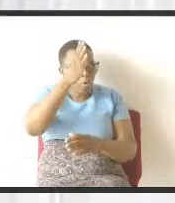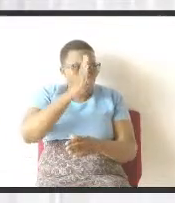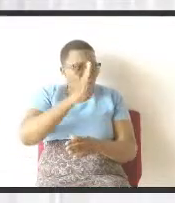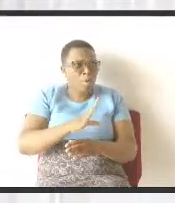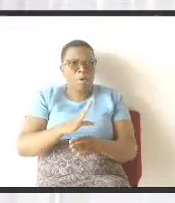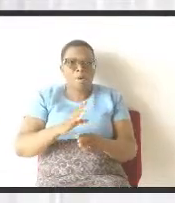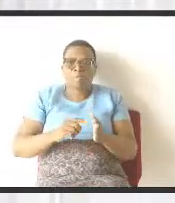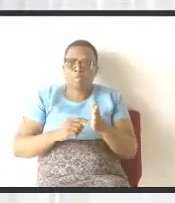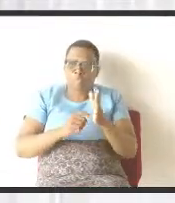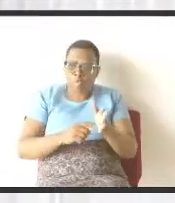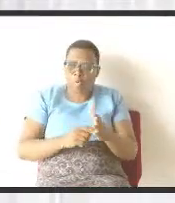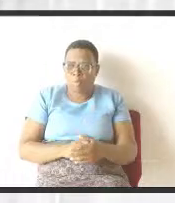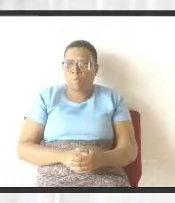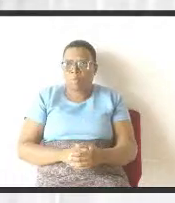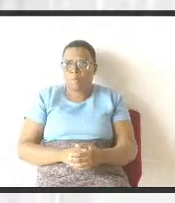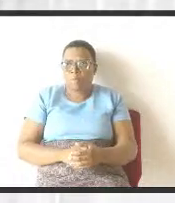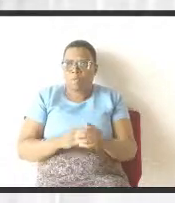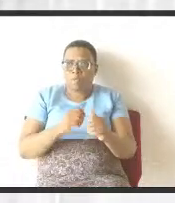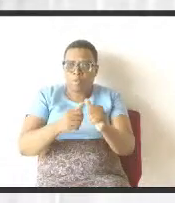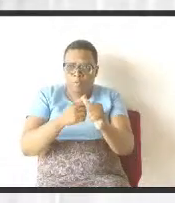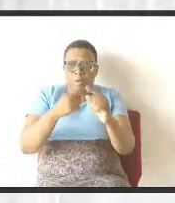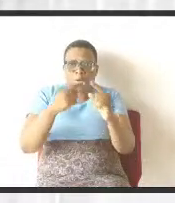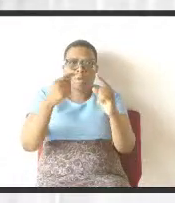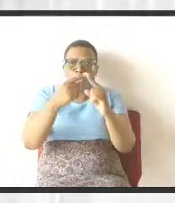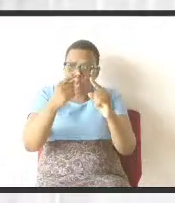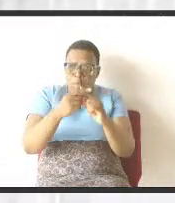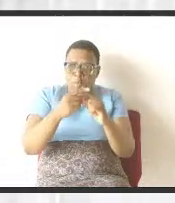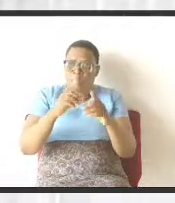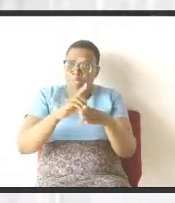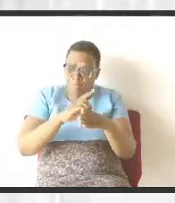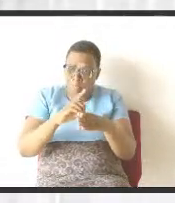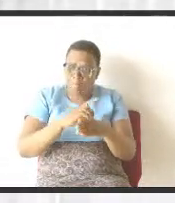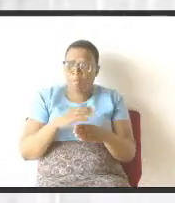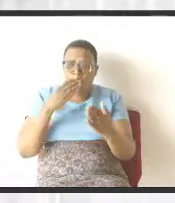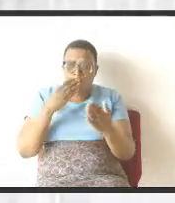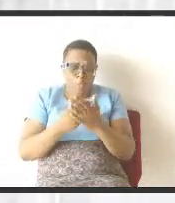And you have to pursue that goal with discipline,